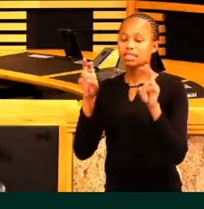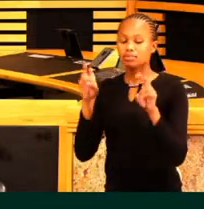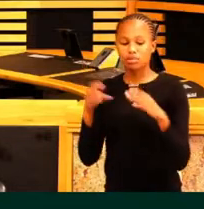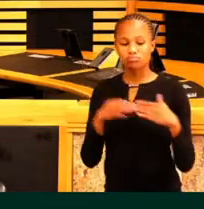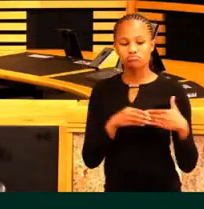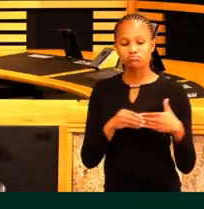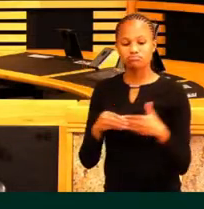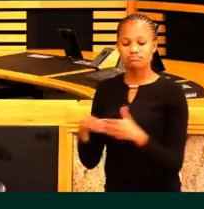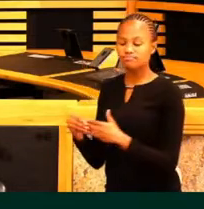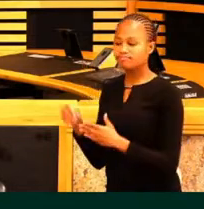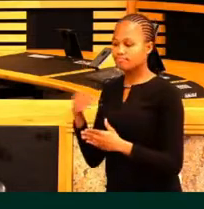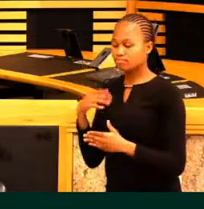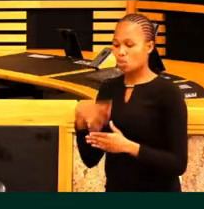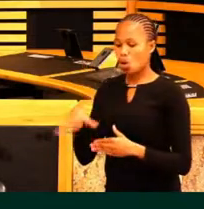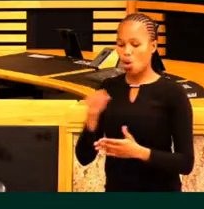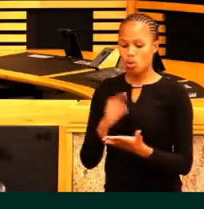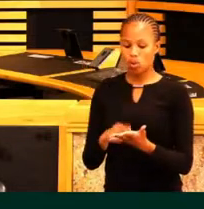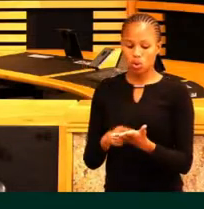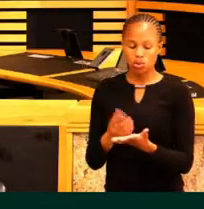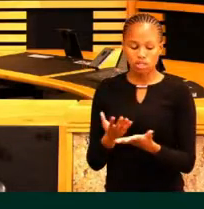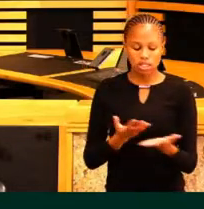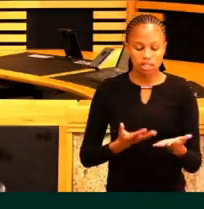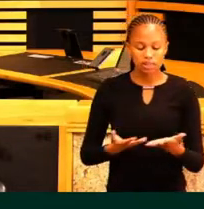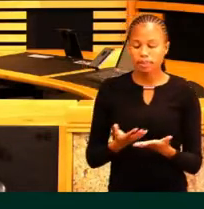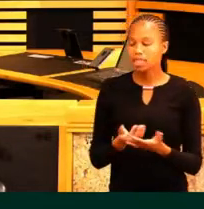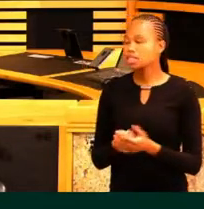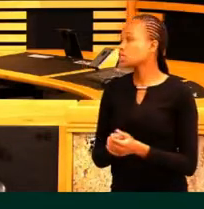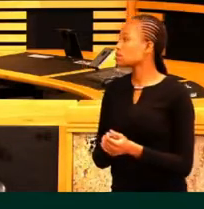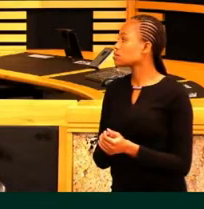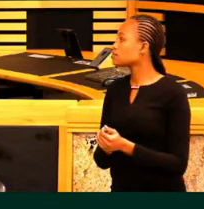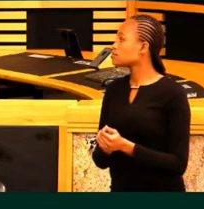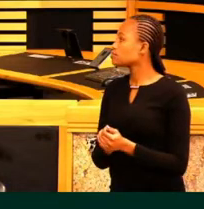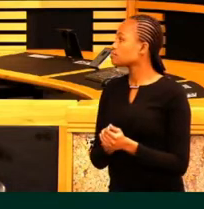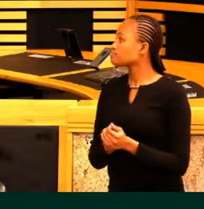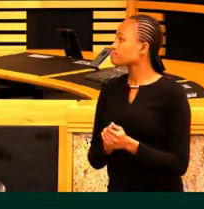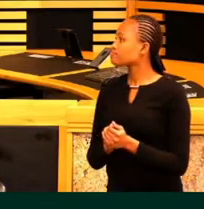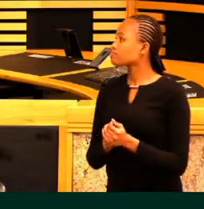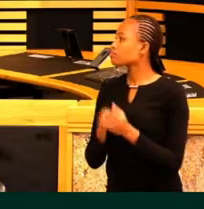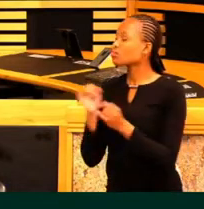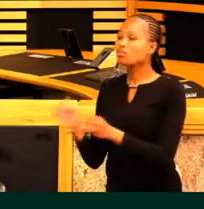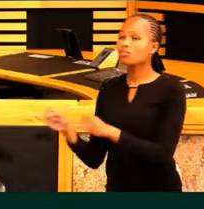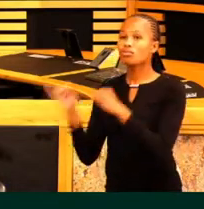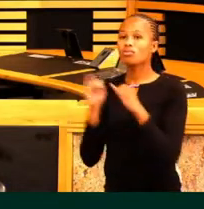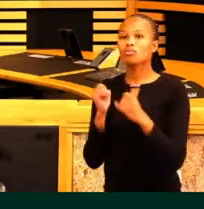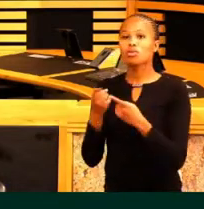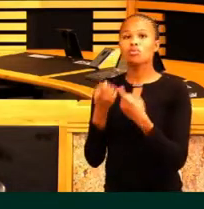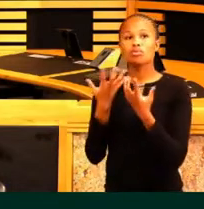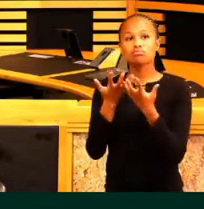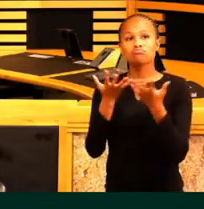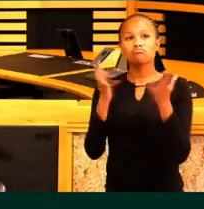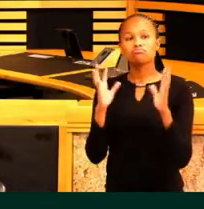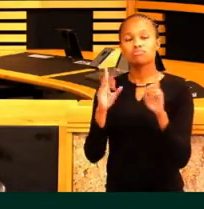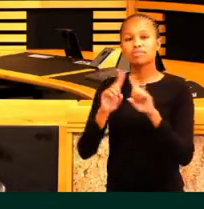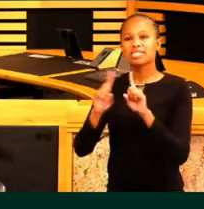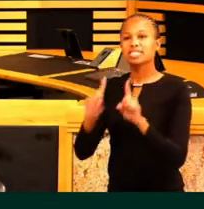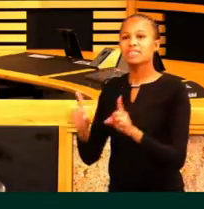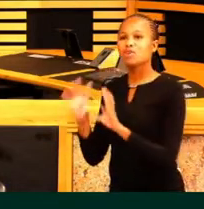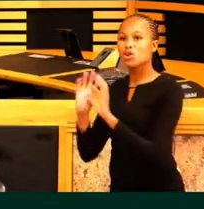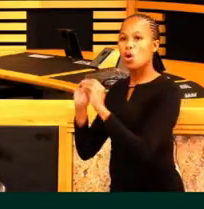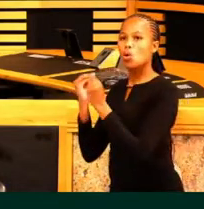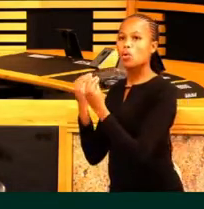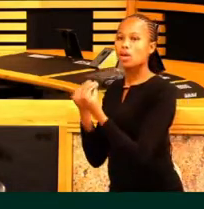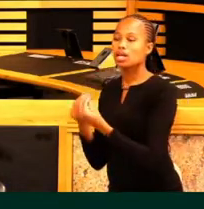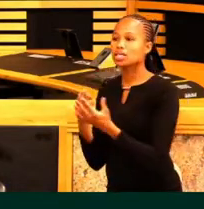us throughout these debates the guests from the garage from various organizations we've seen